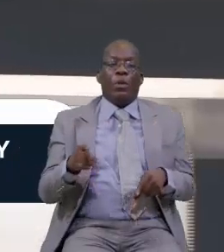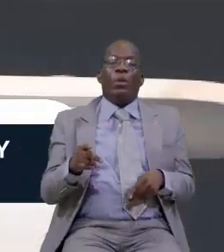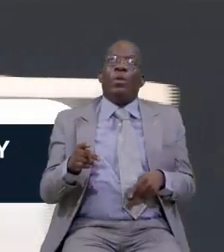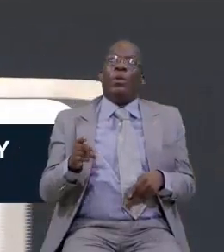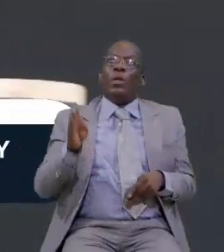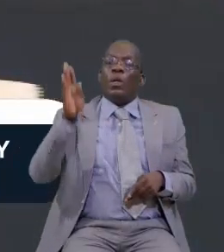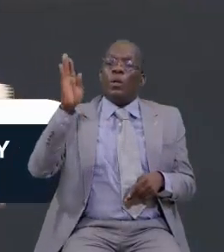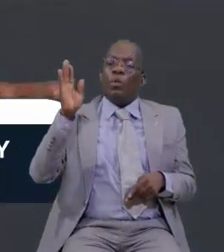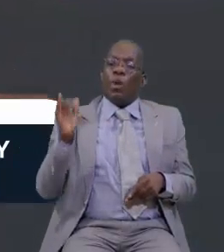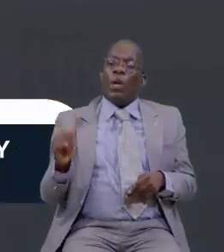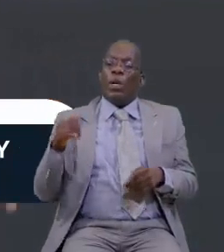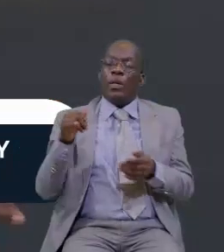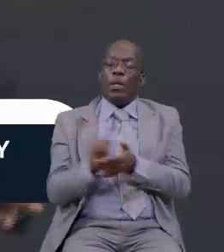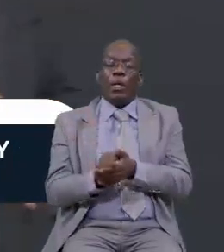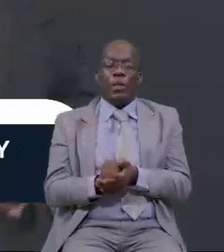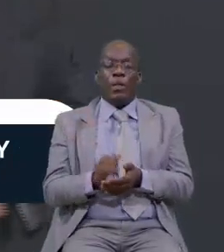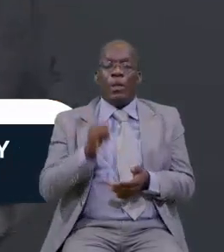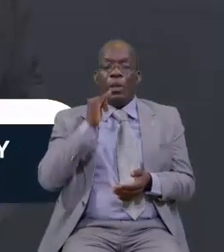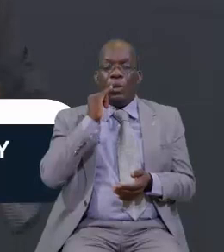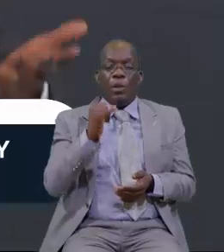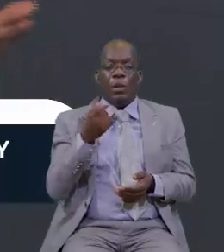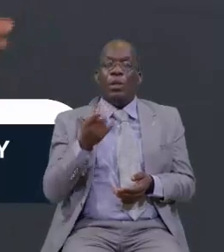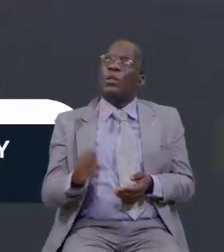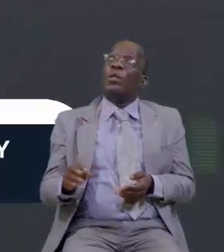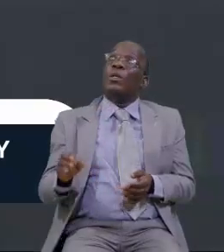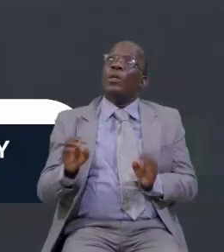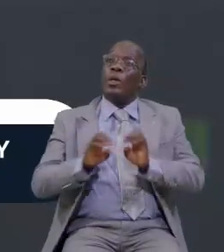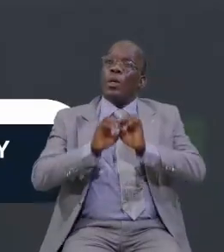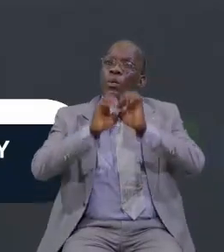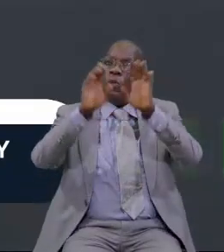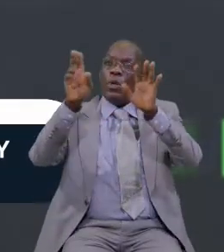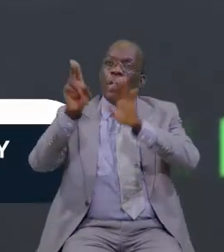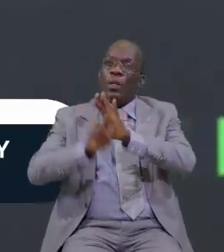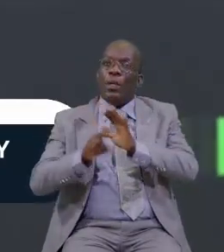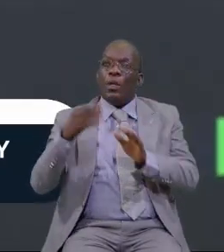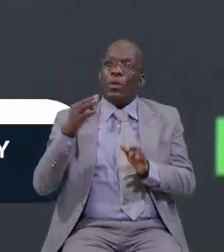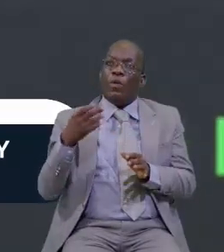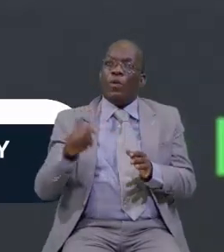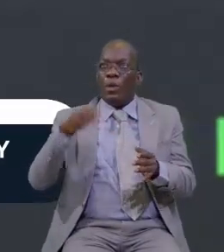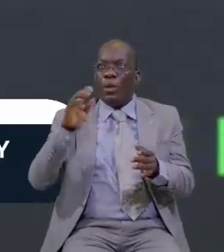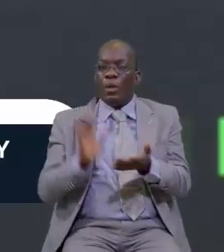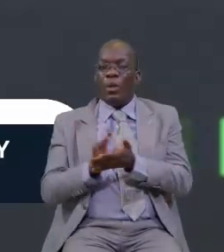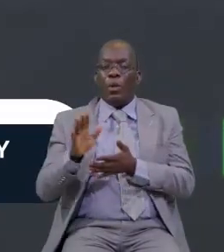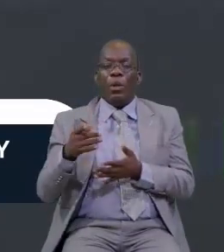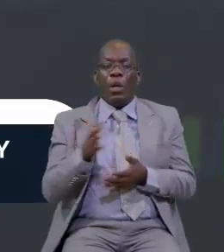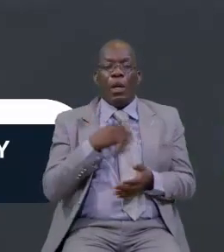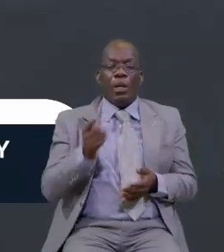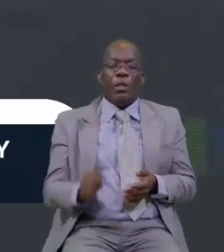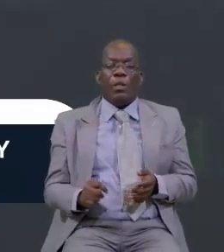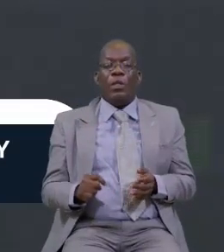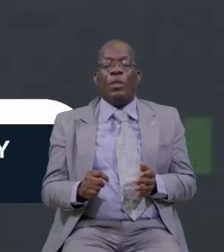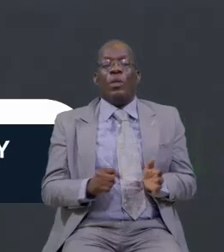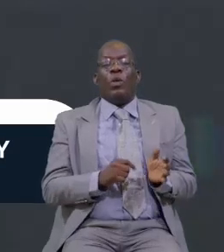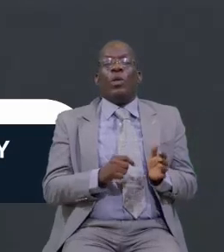the brightness of his glory and the express image of the personality of the